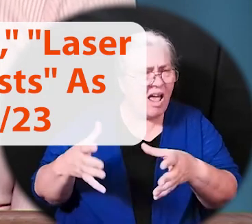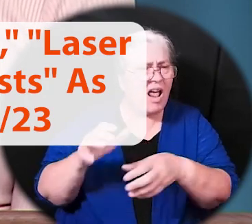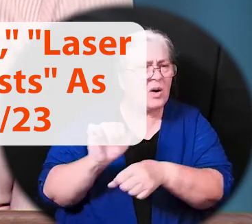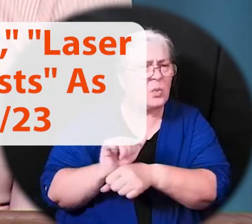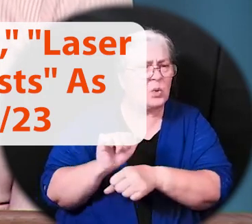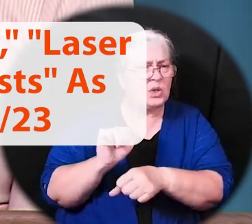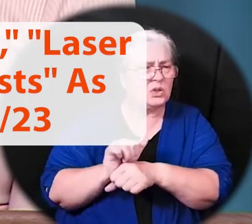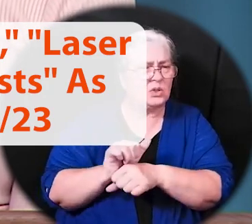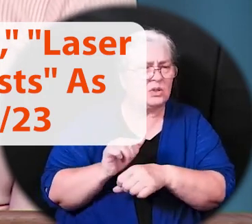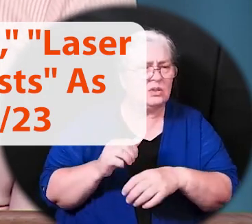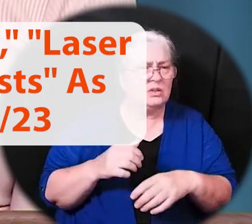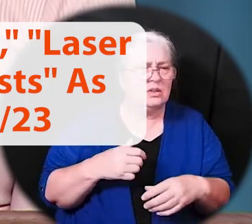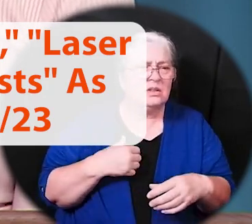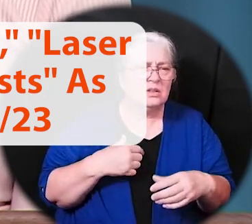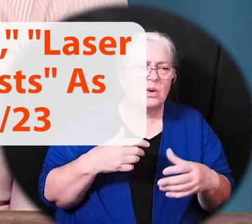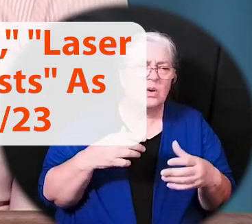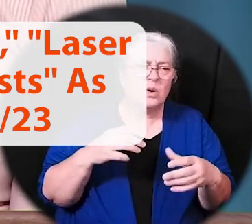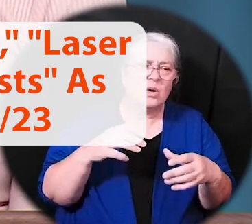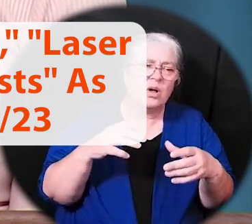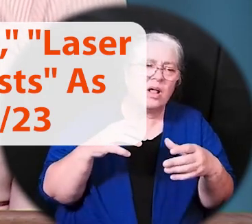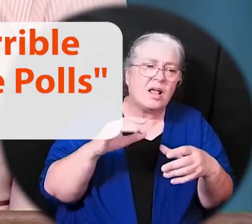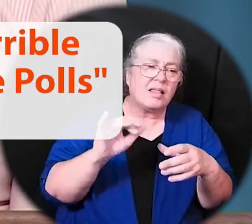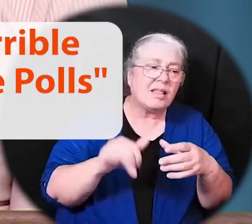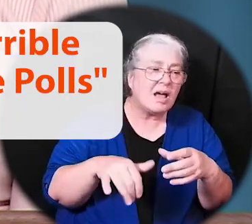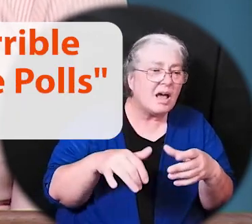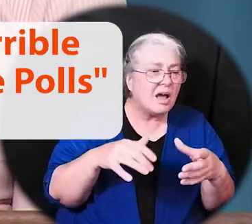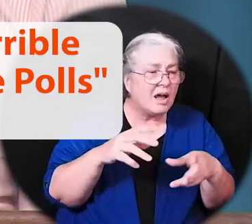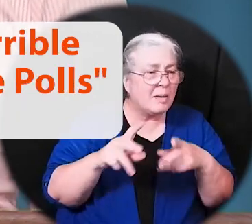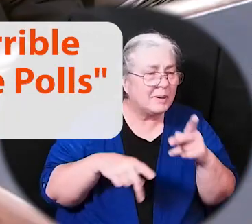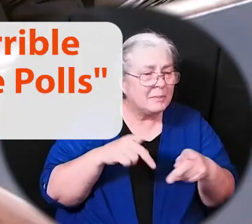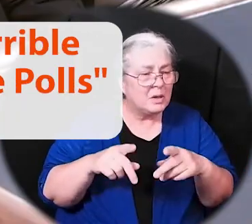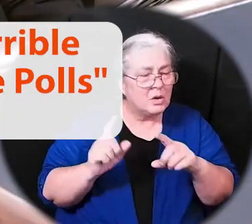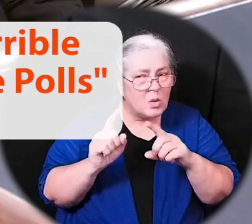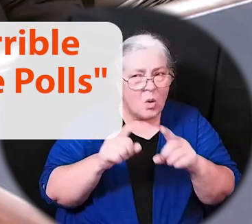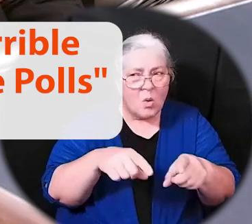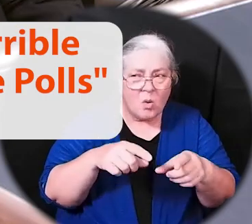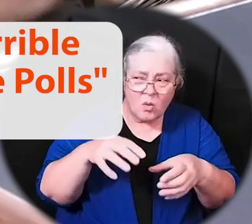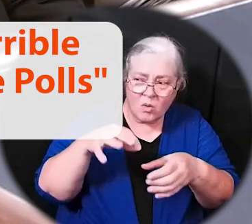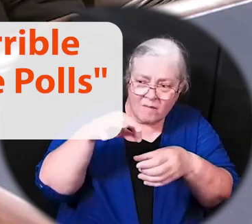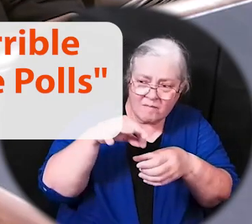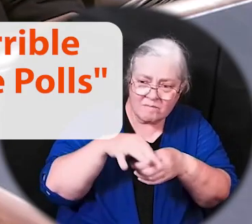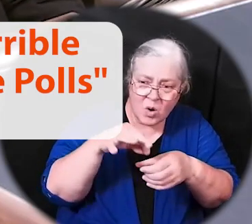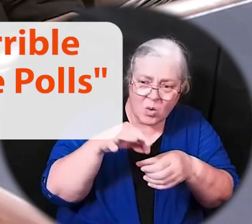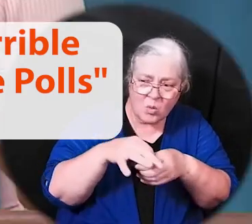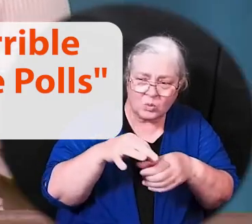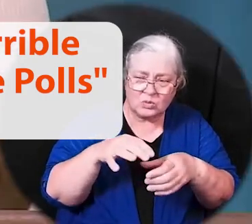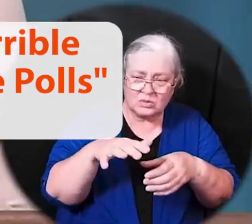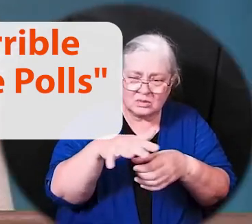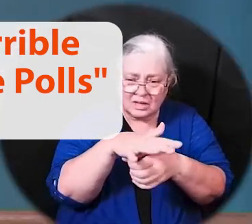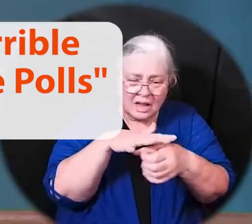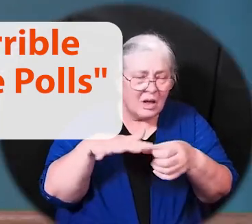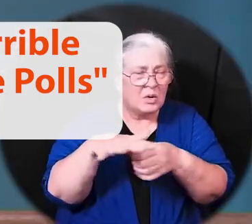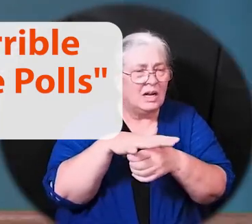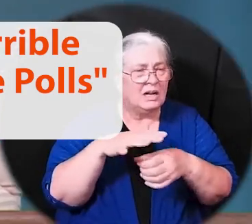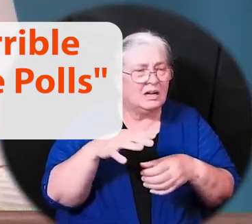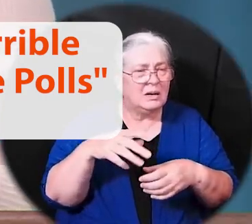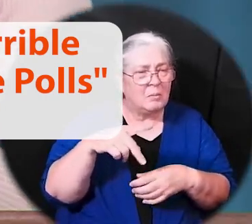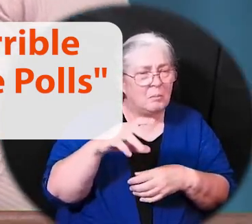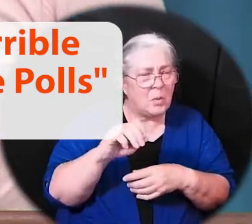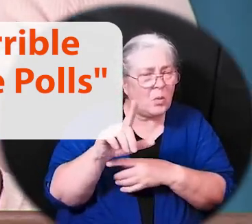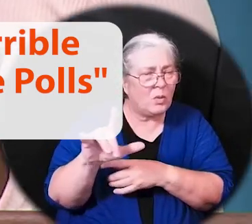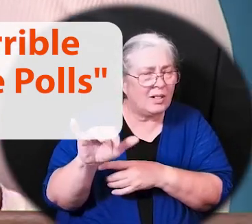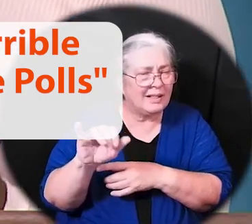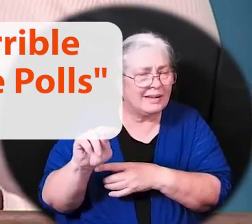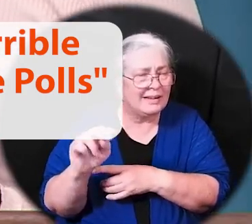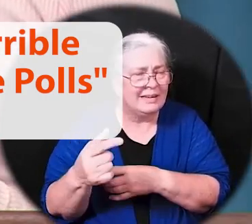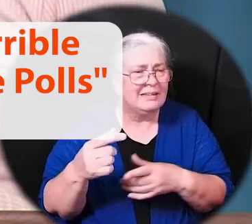going to see the president go to 3 states to do just that. But 37% approved? I hear you. But it is, look,